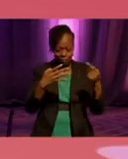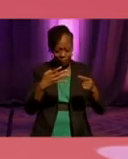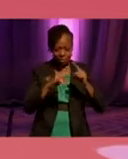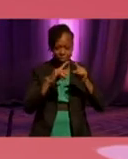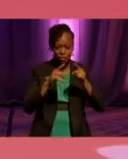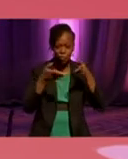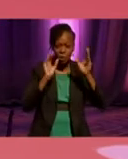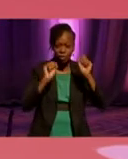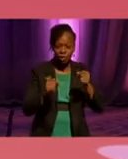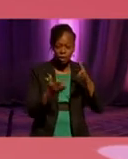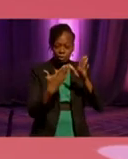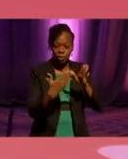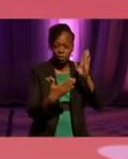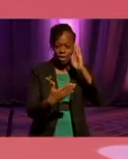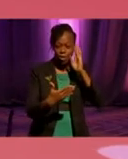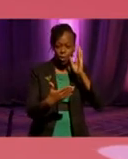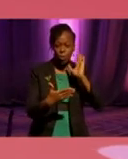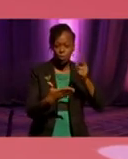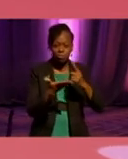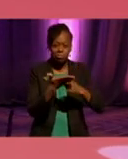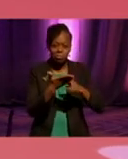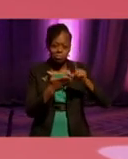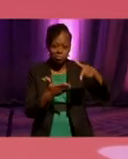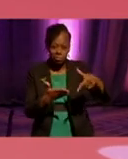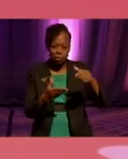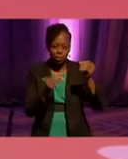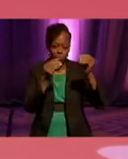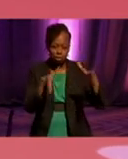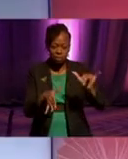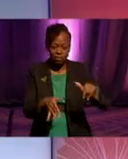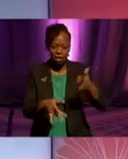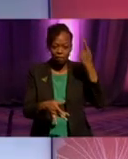more, so I'll leave that till later.